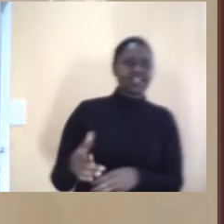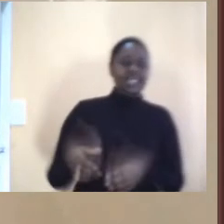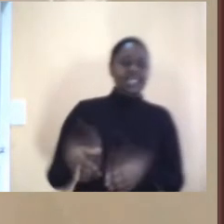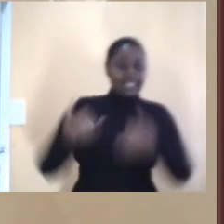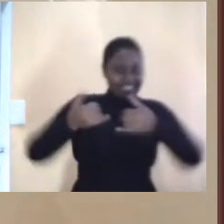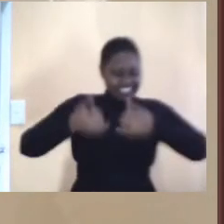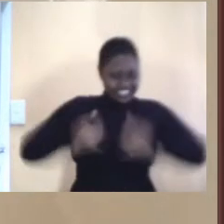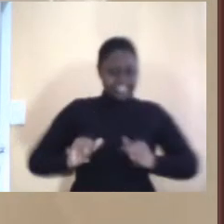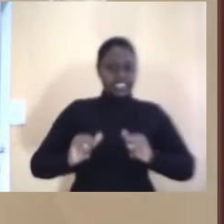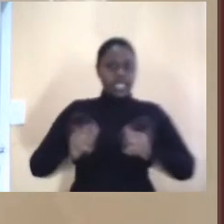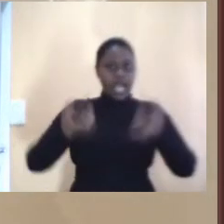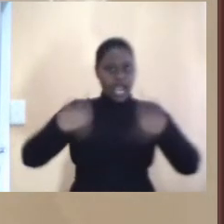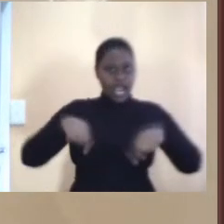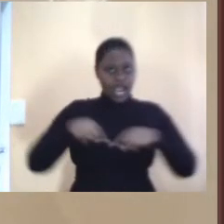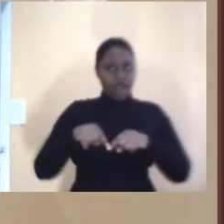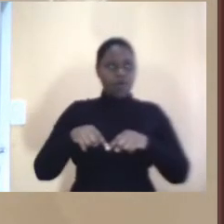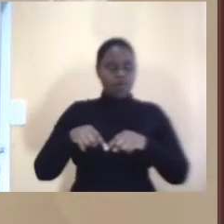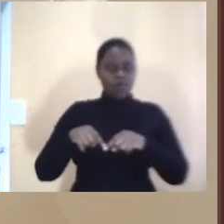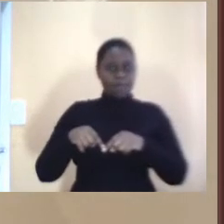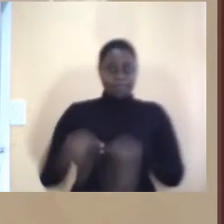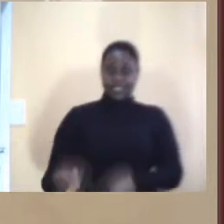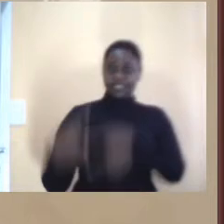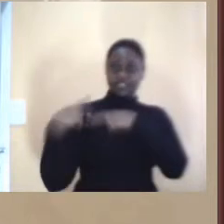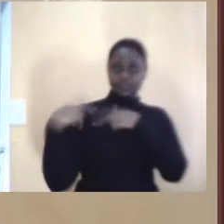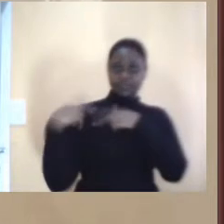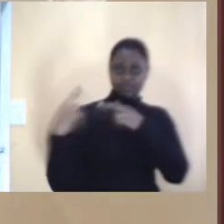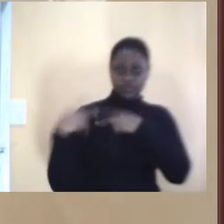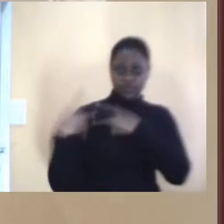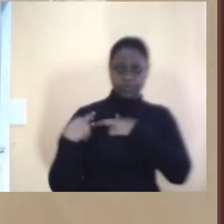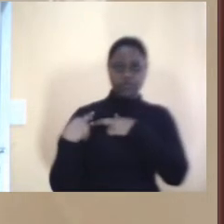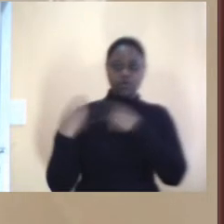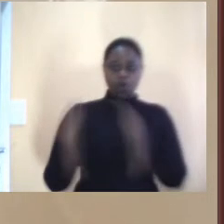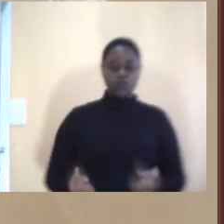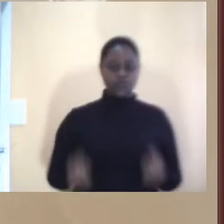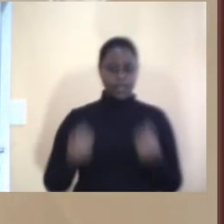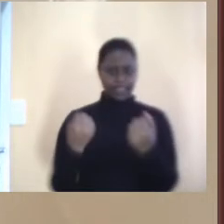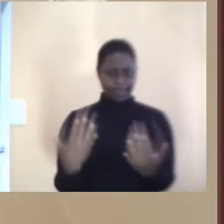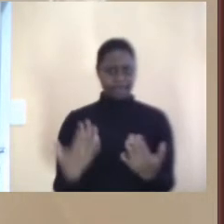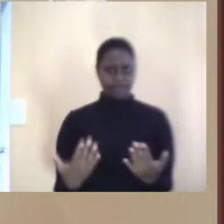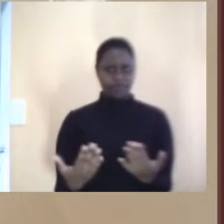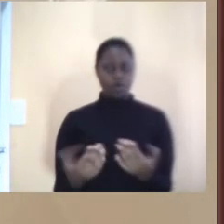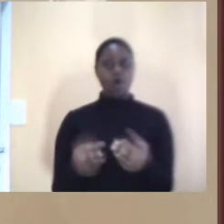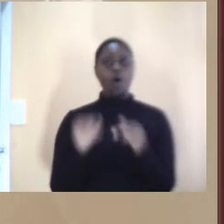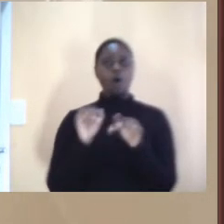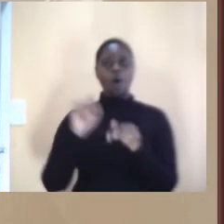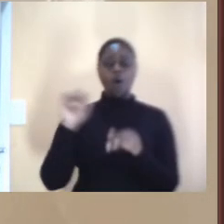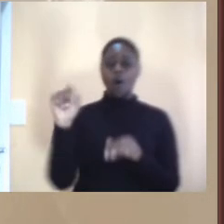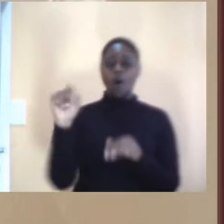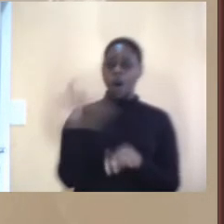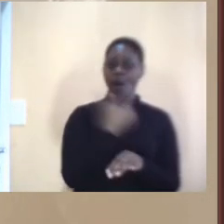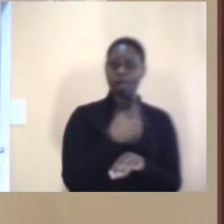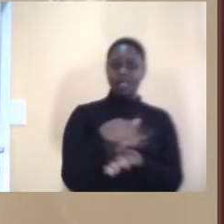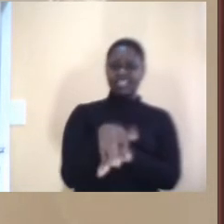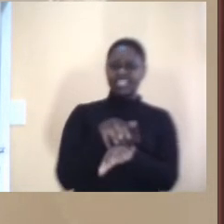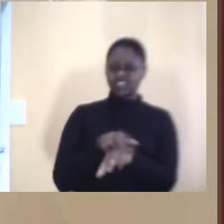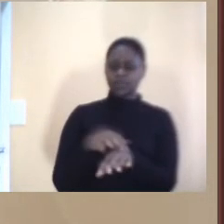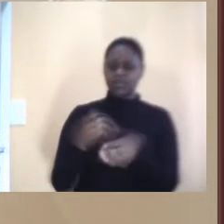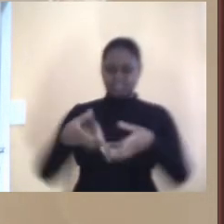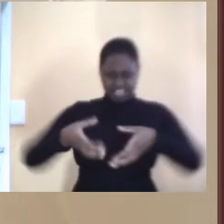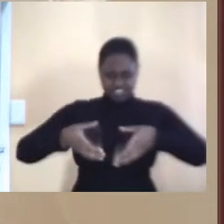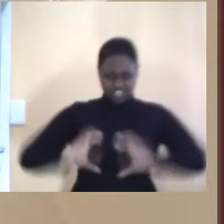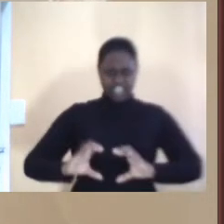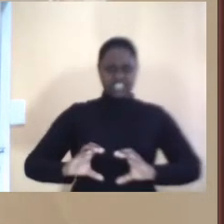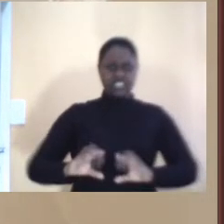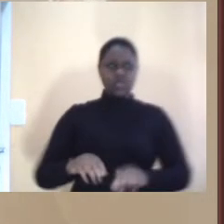still our pillar chair that give all these emerging farmers a chance. They've already